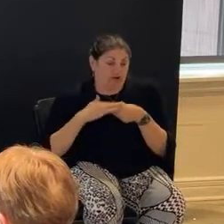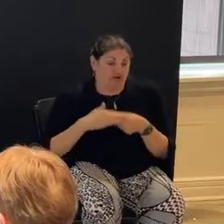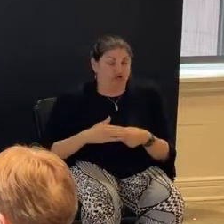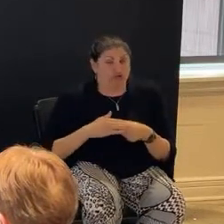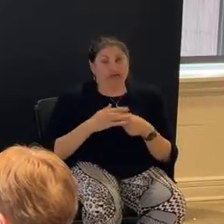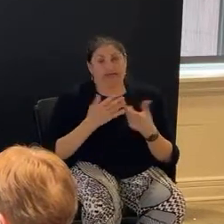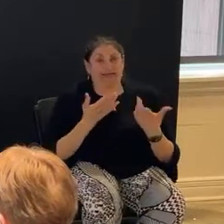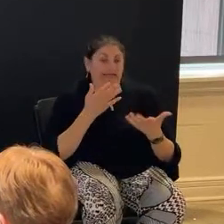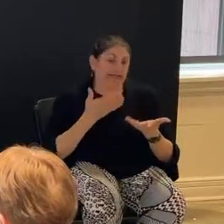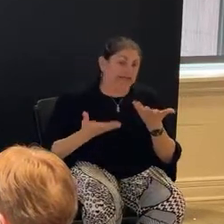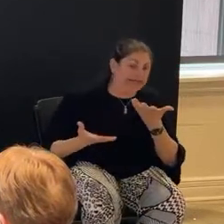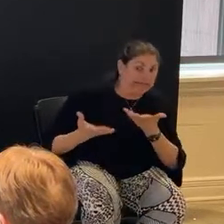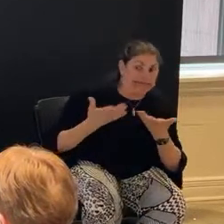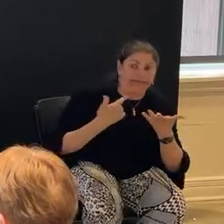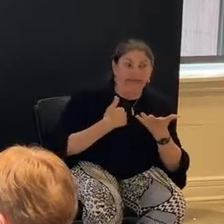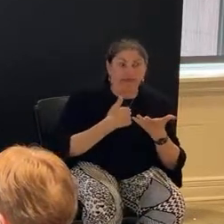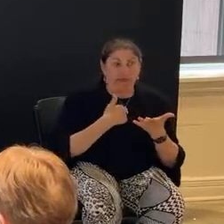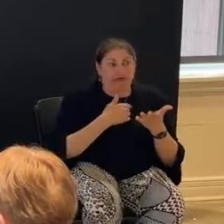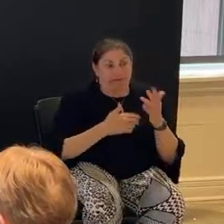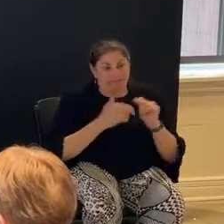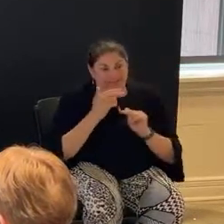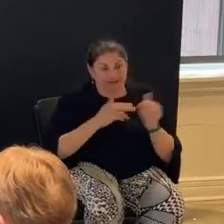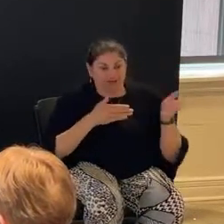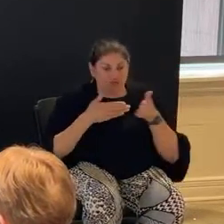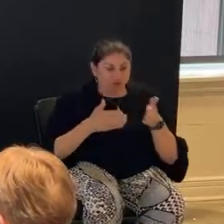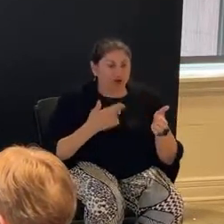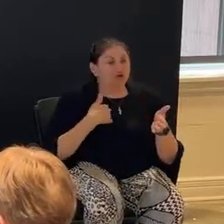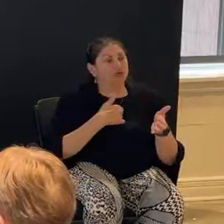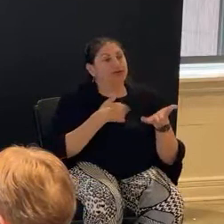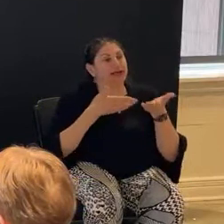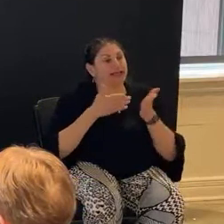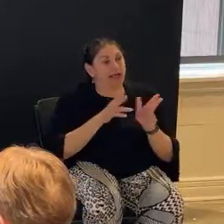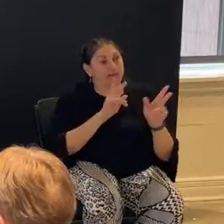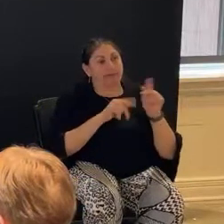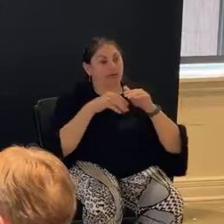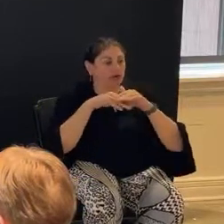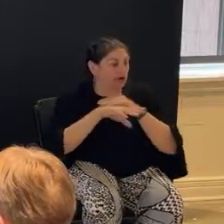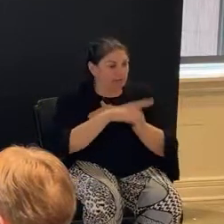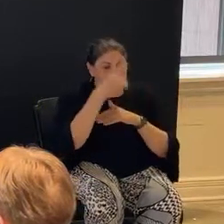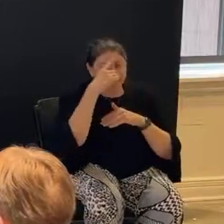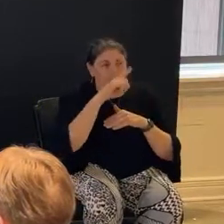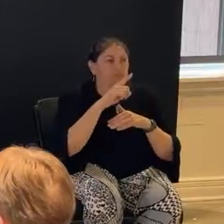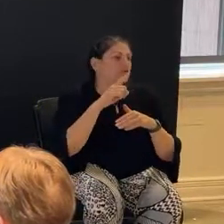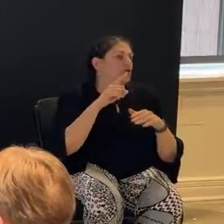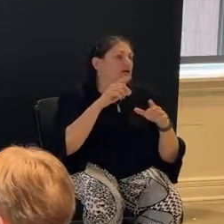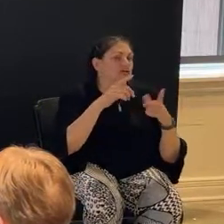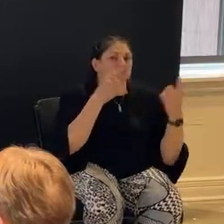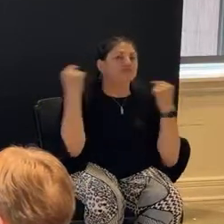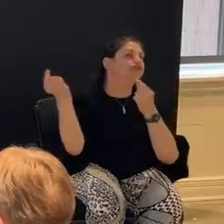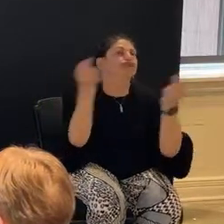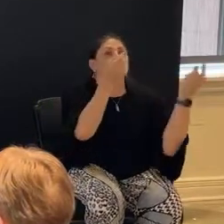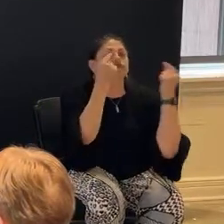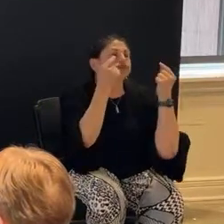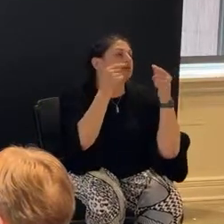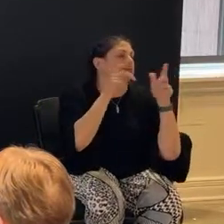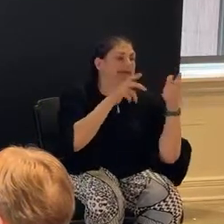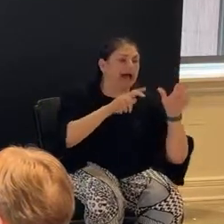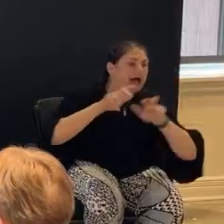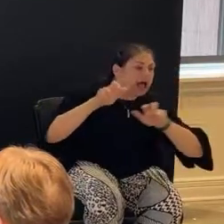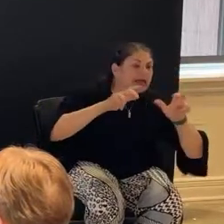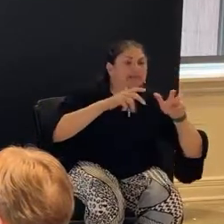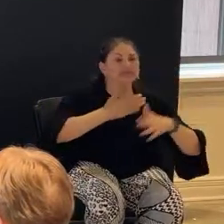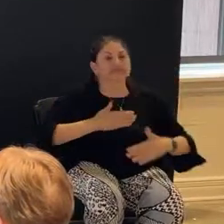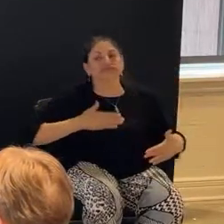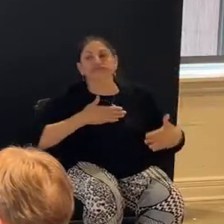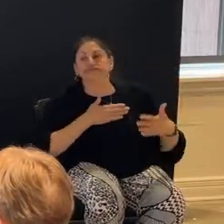road, whether to let people come in and do, you know, engage in more recreational activities, whether to try to complete that road across the